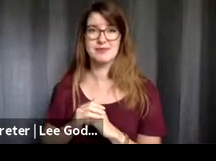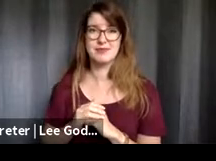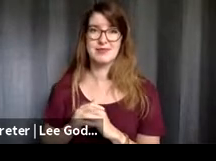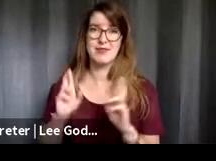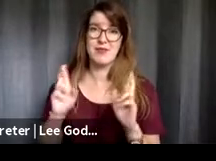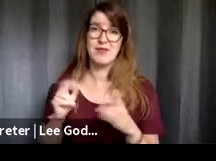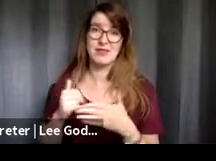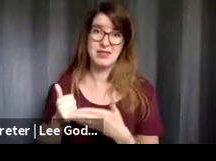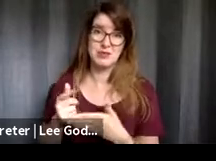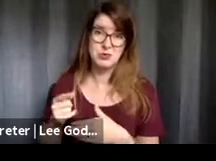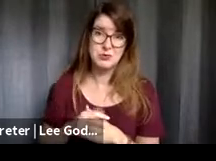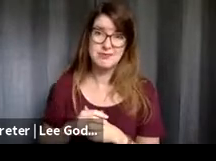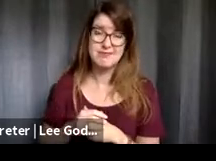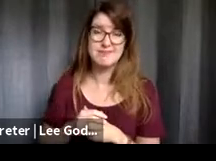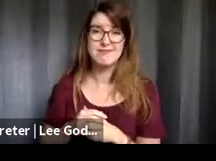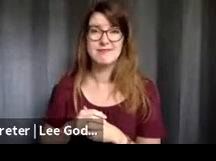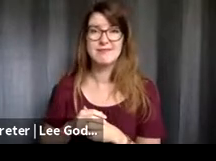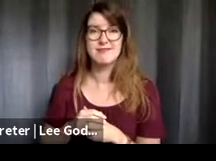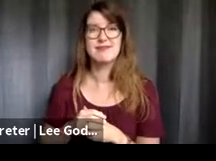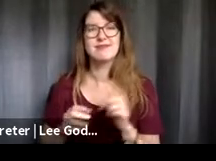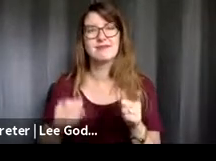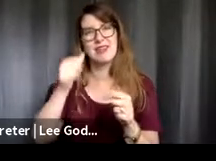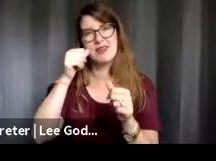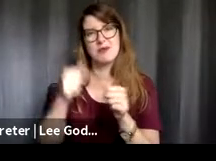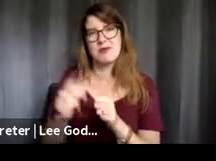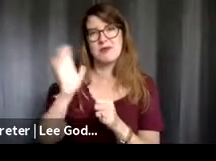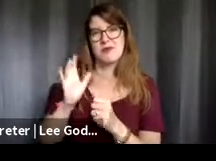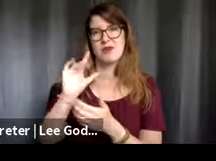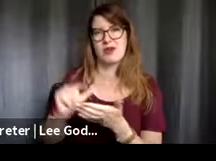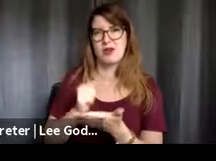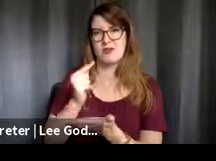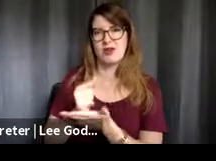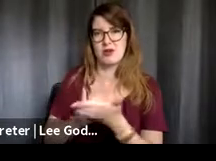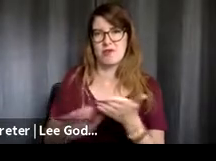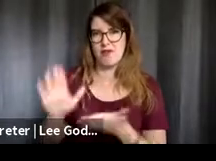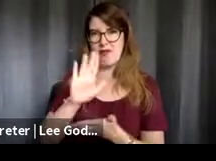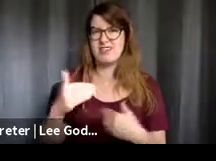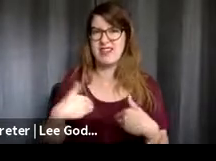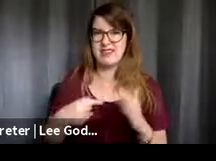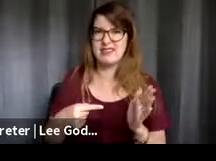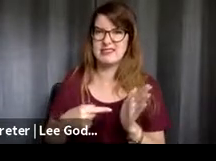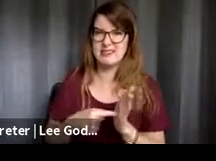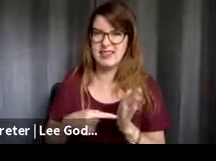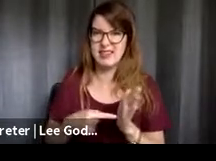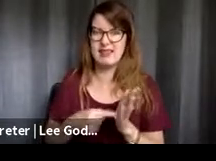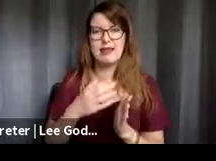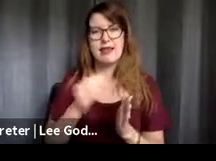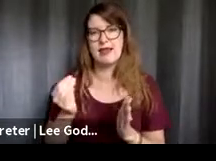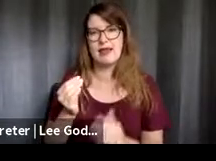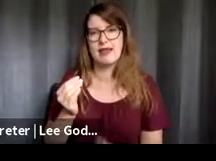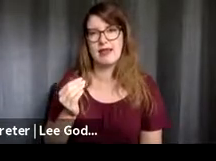Hopefully this helps you. I remember when I graduated from college and I had debt, and